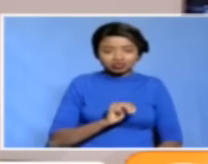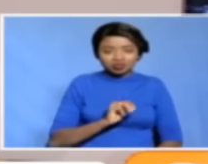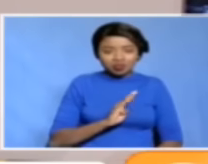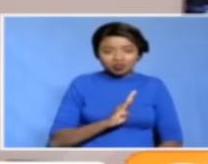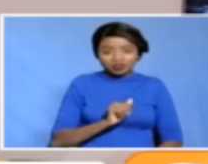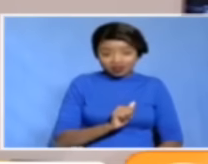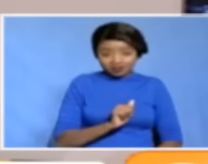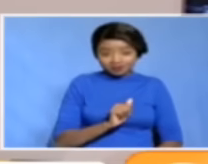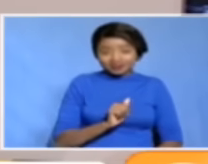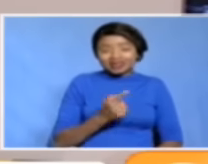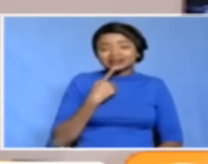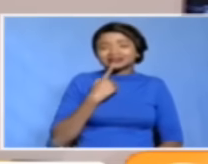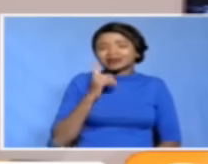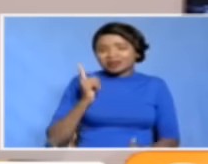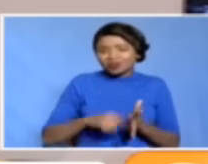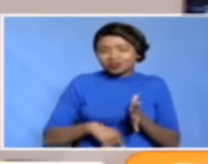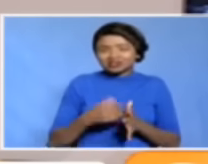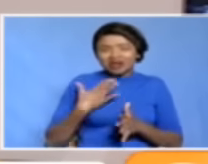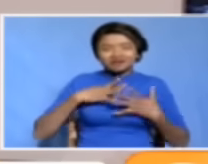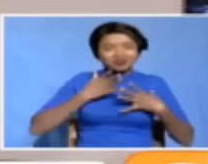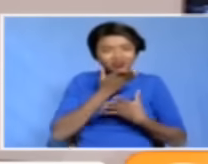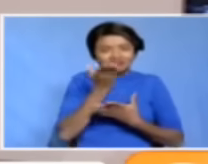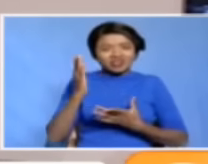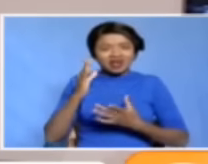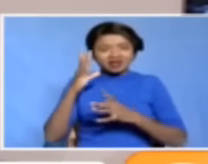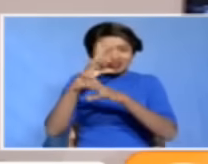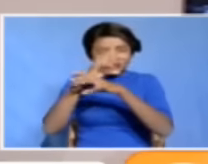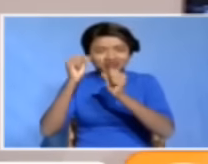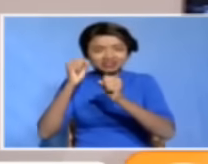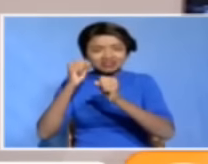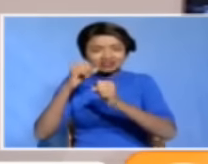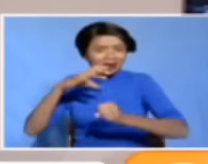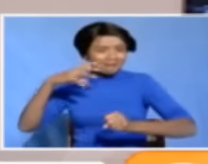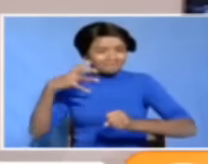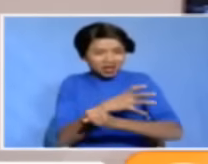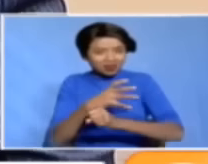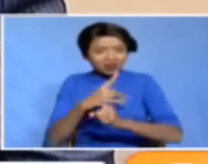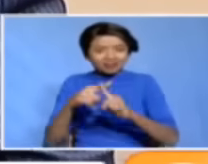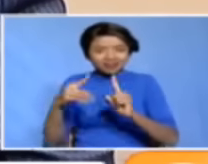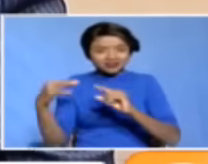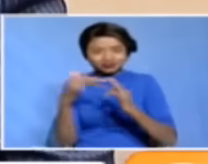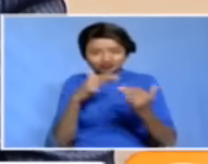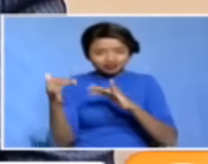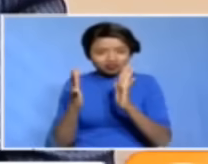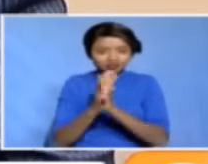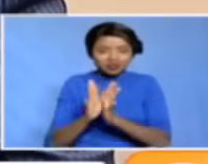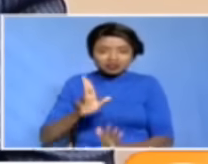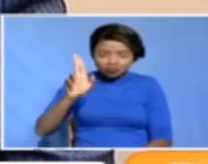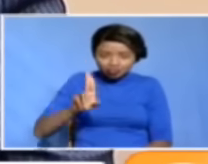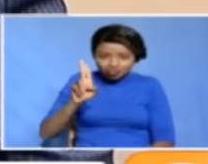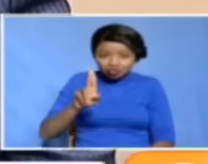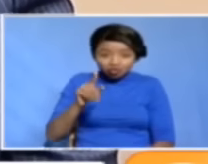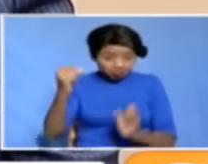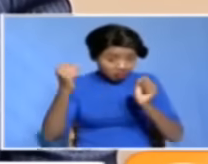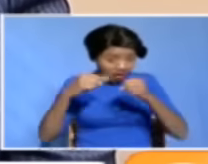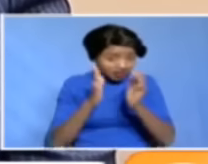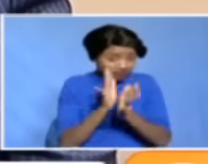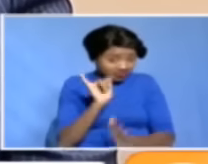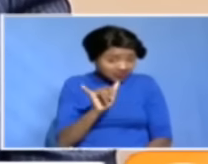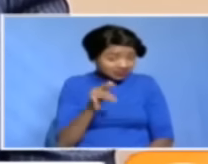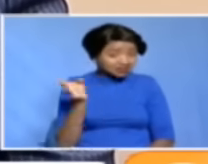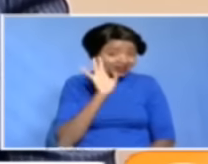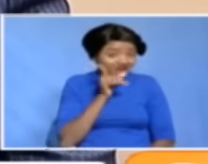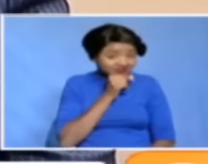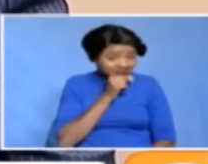powerful people in the presidency fighting the deputy president. And this has been said for a while. Do you agree with that? Have you heard about